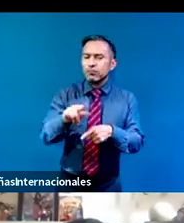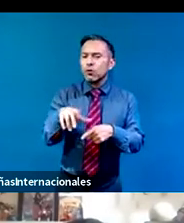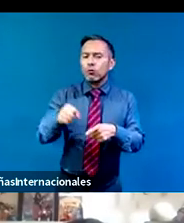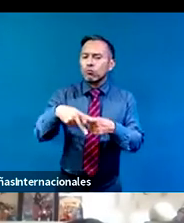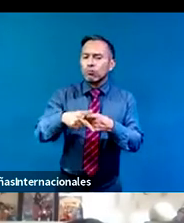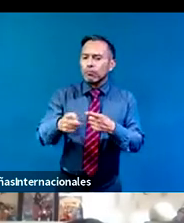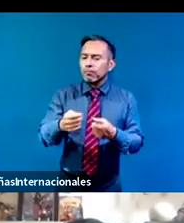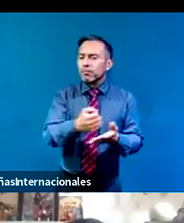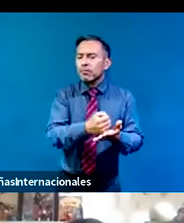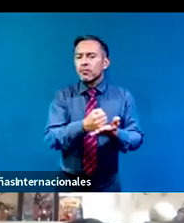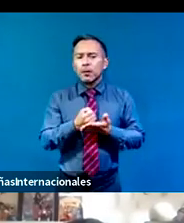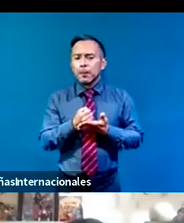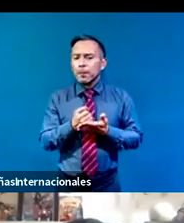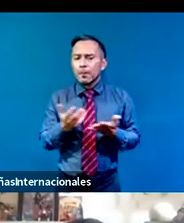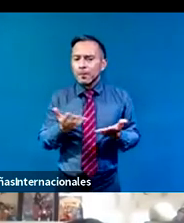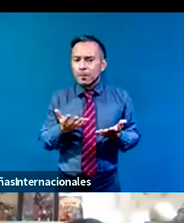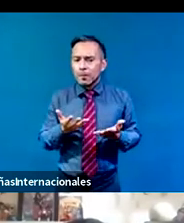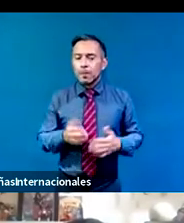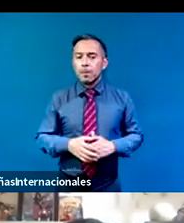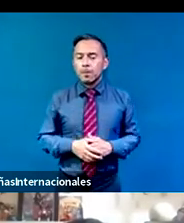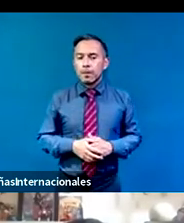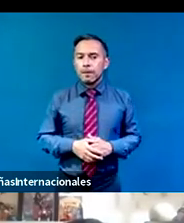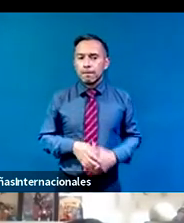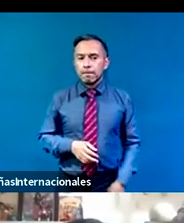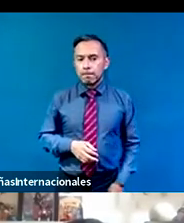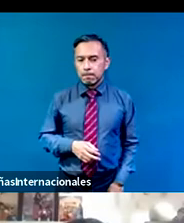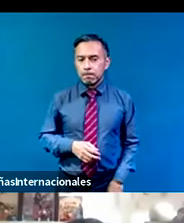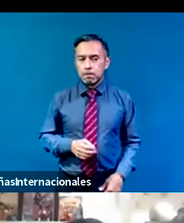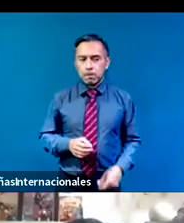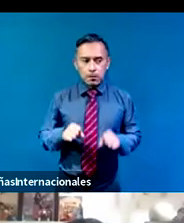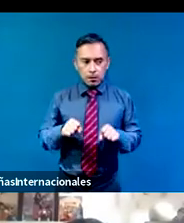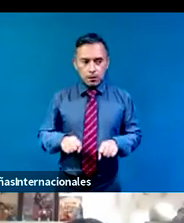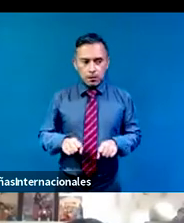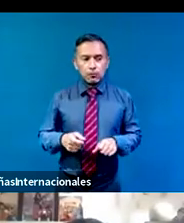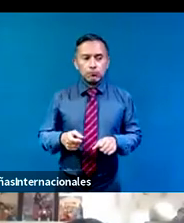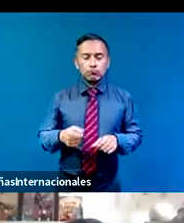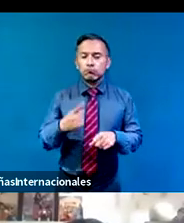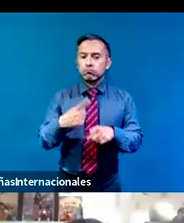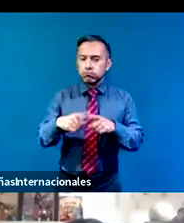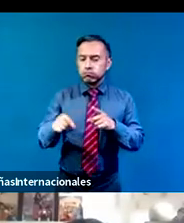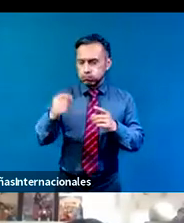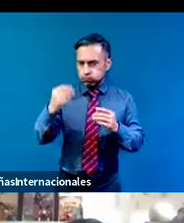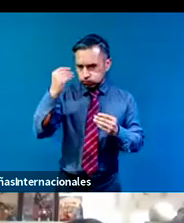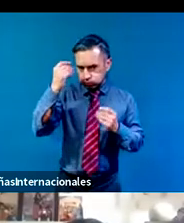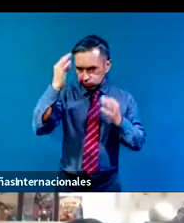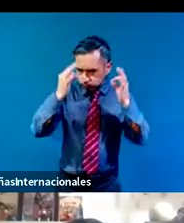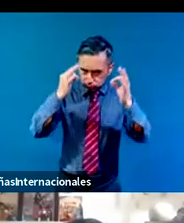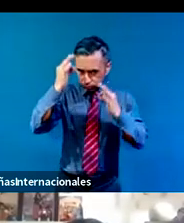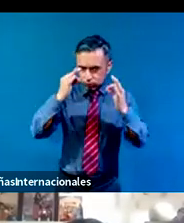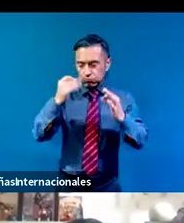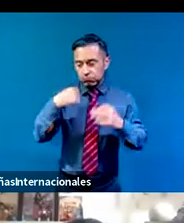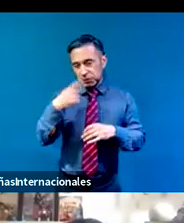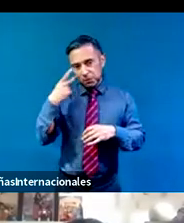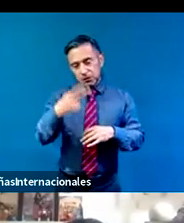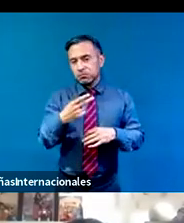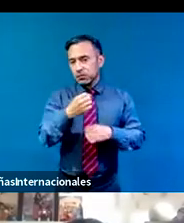once implemented. And I think I've seen that over the last years with the ratification and in